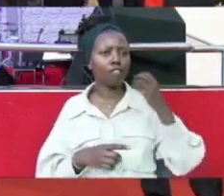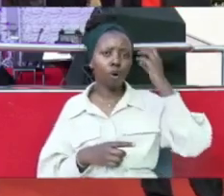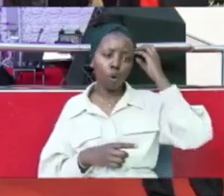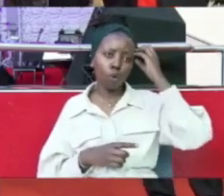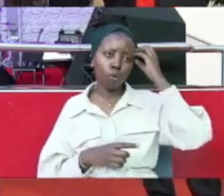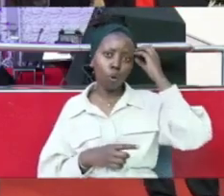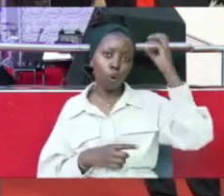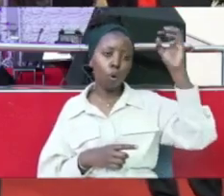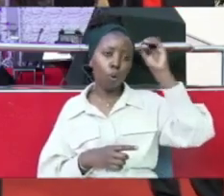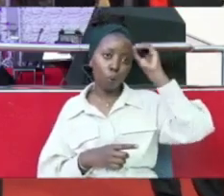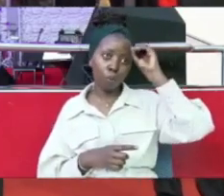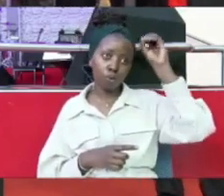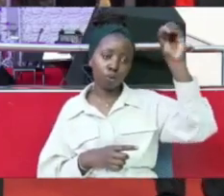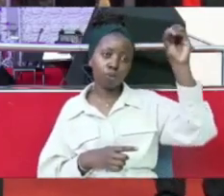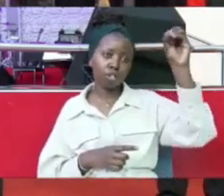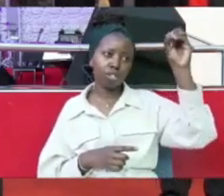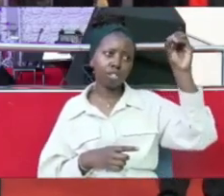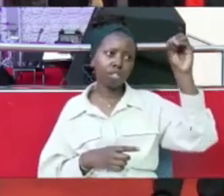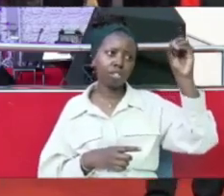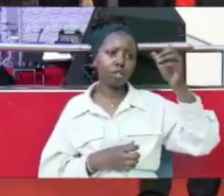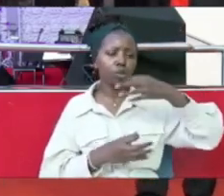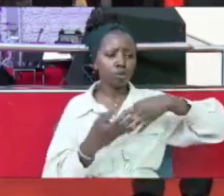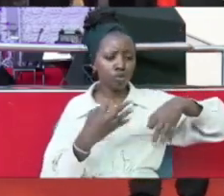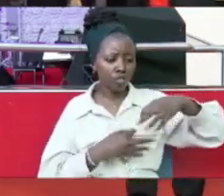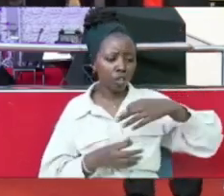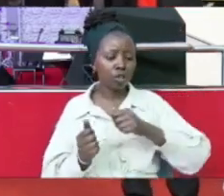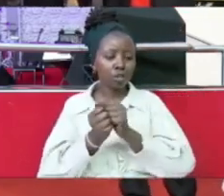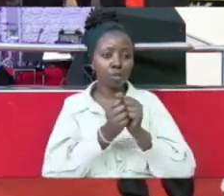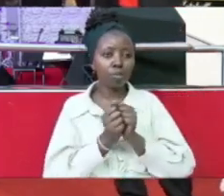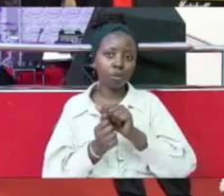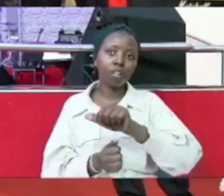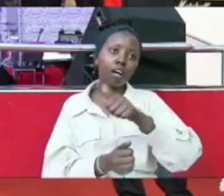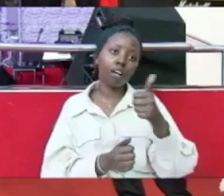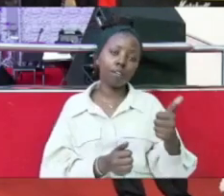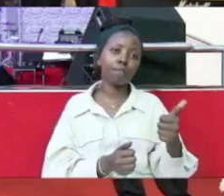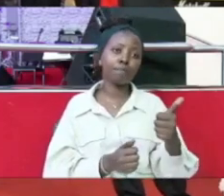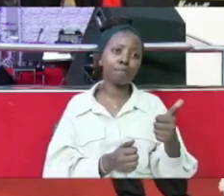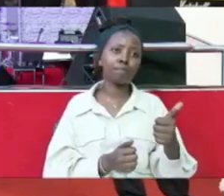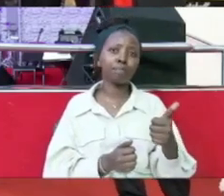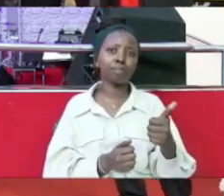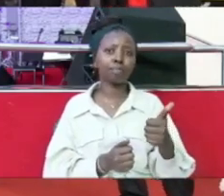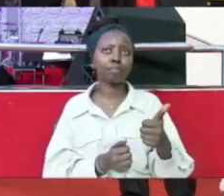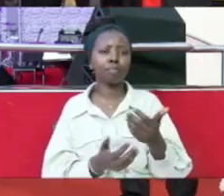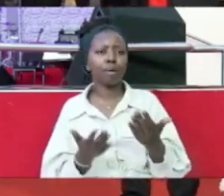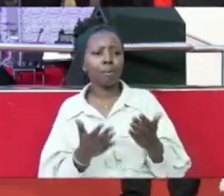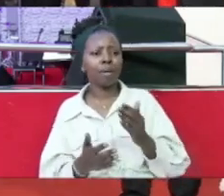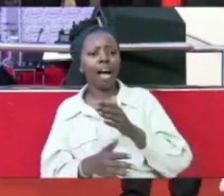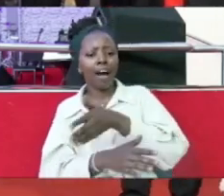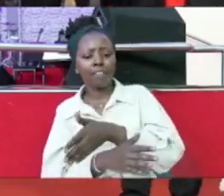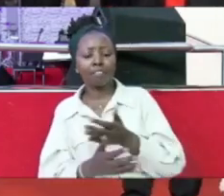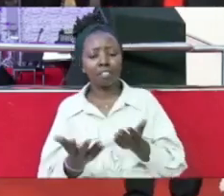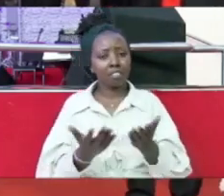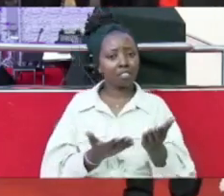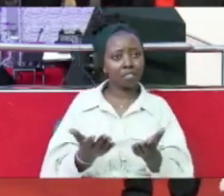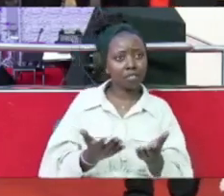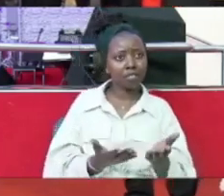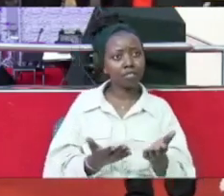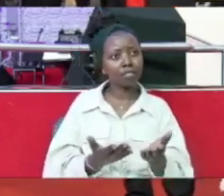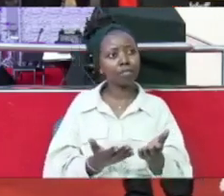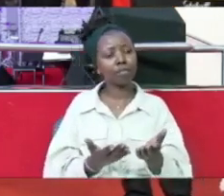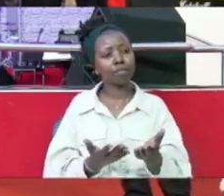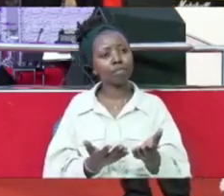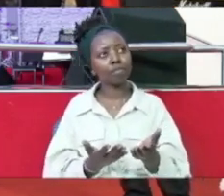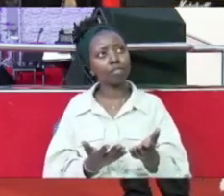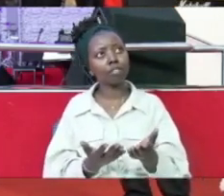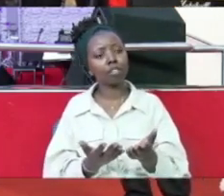Pia tunazo fursa. To fellowship with others. Ituweza kushiriki na wengine. Be it after the service. Iwe ni baada ibada. Be it